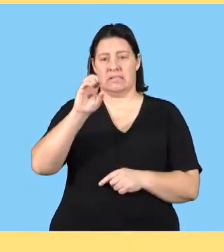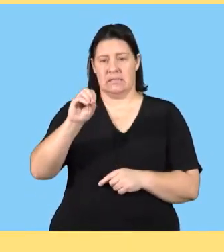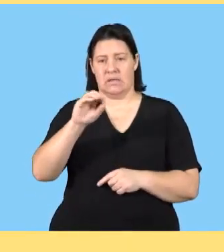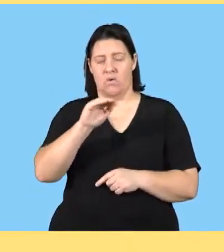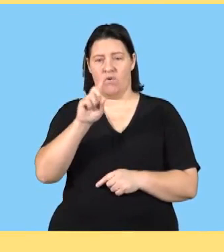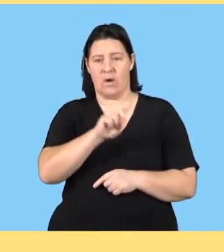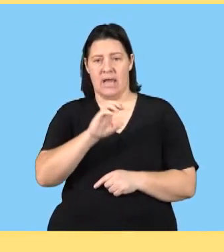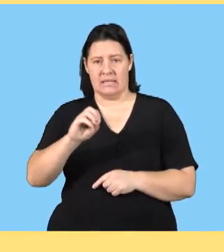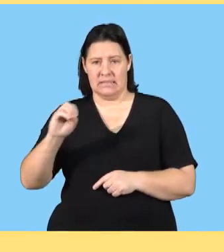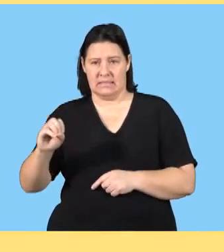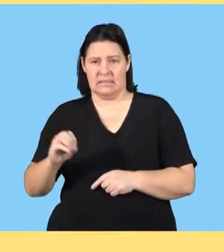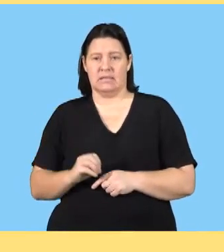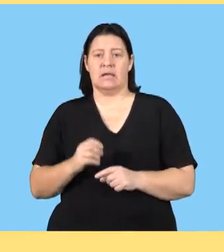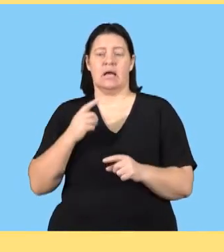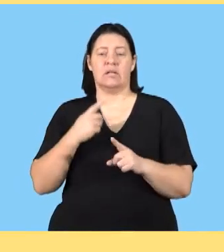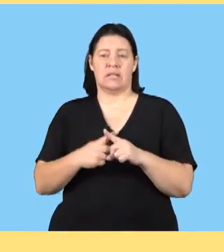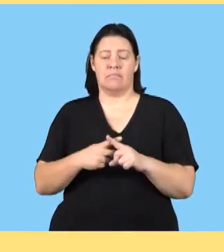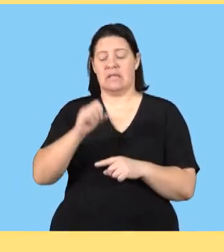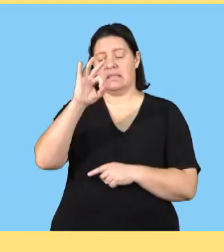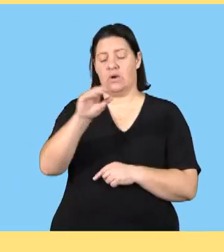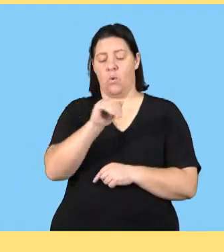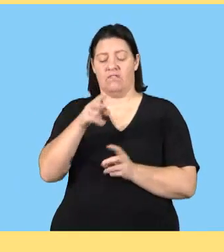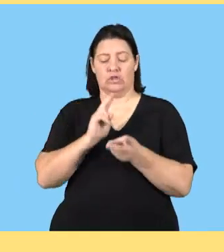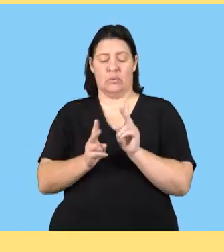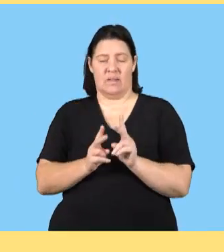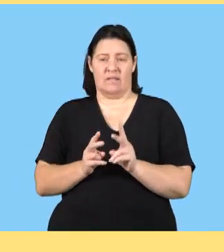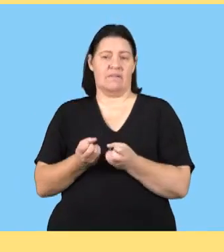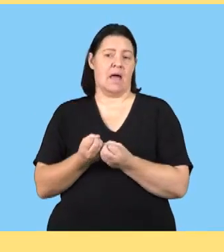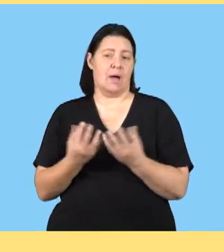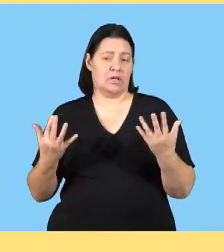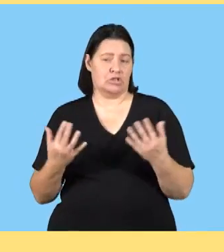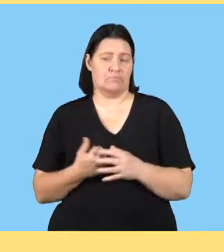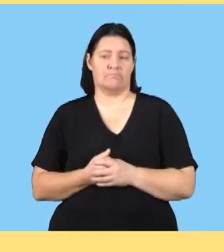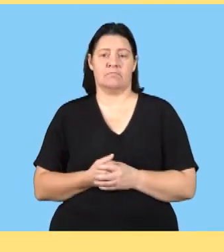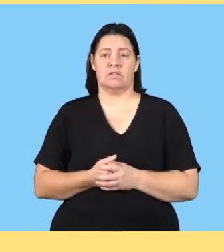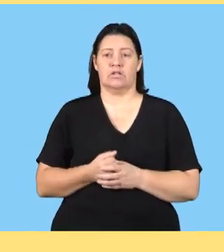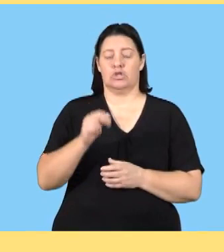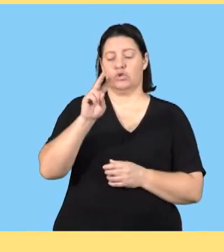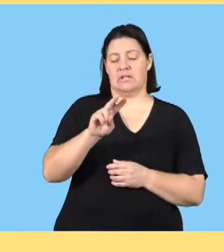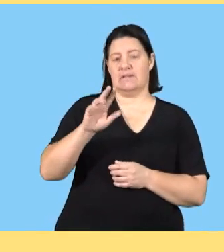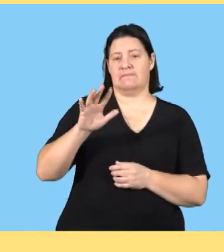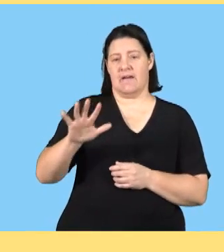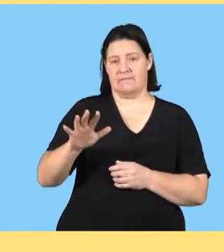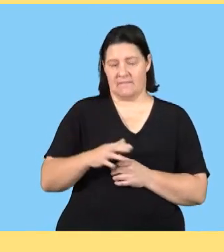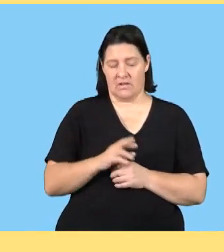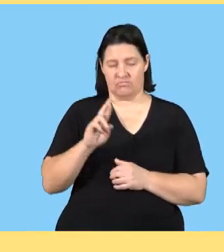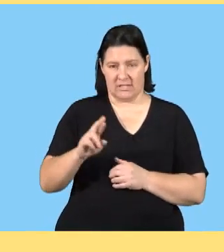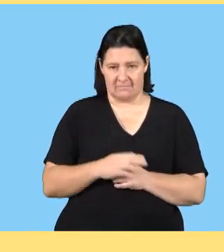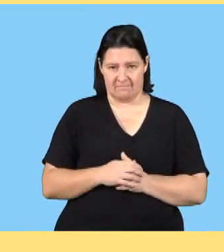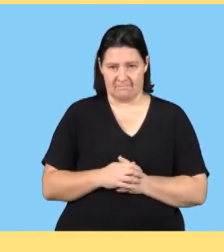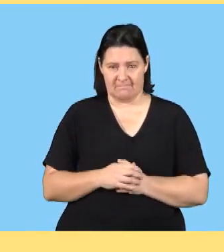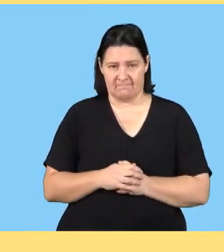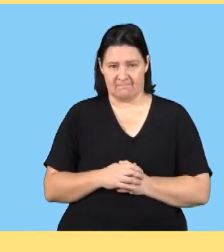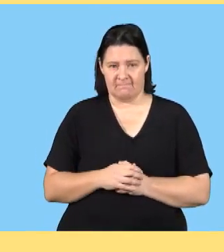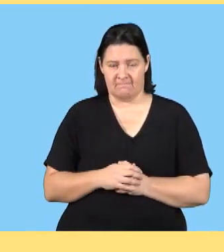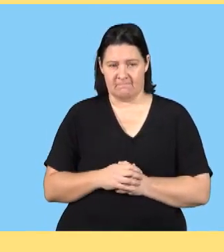been due for 3 months. How much is that going to give you? It will give you 25